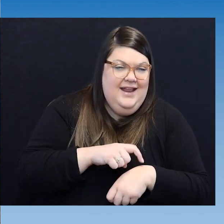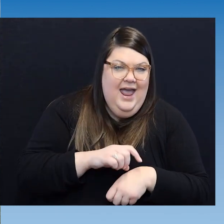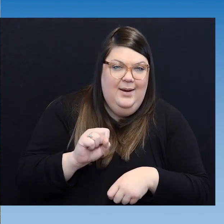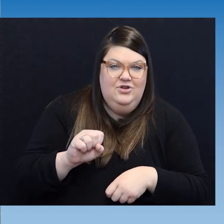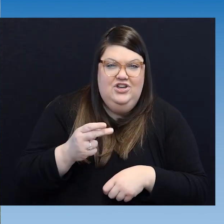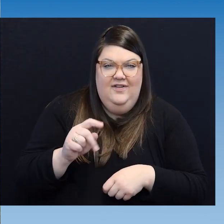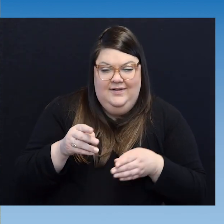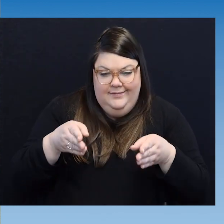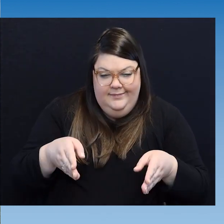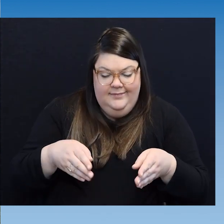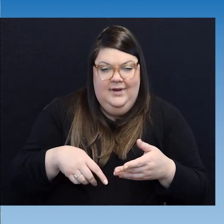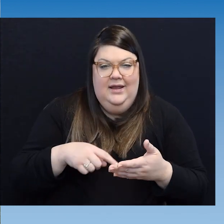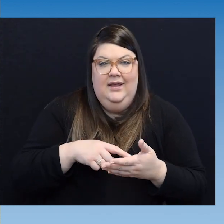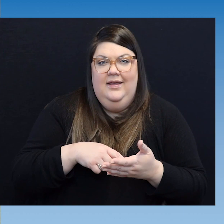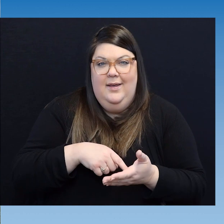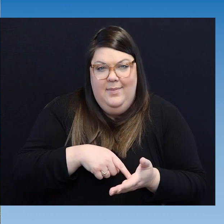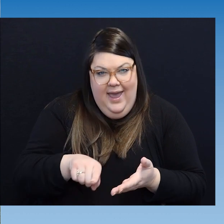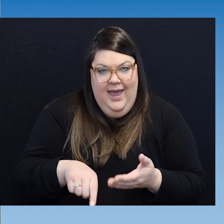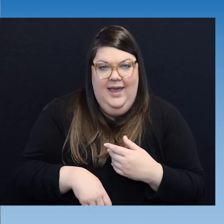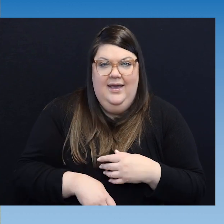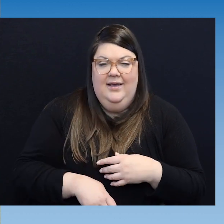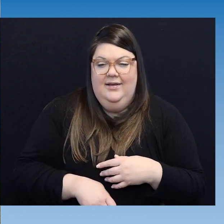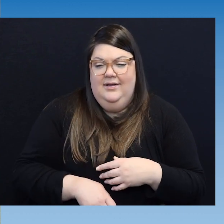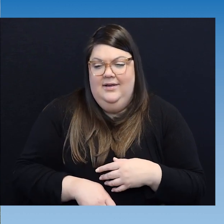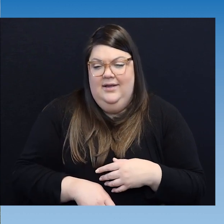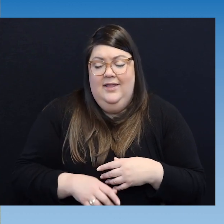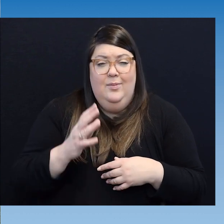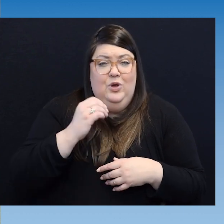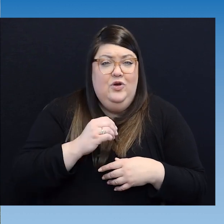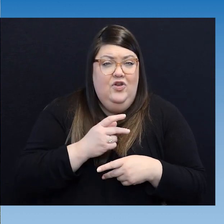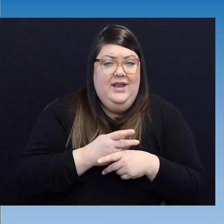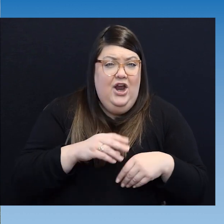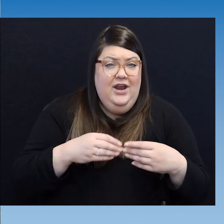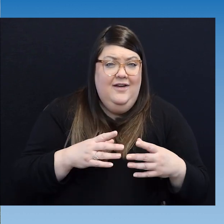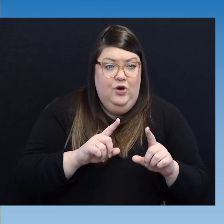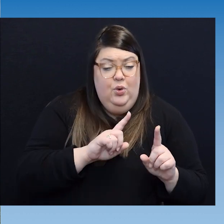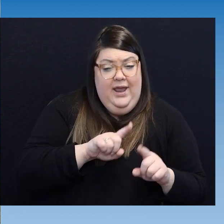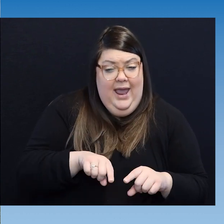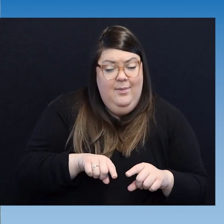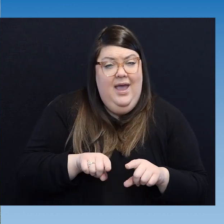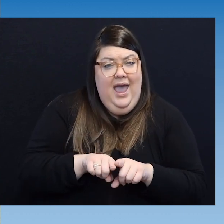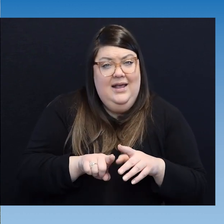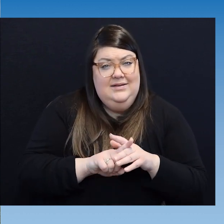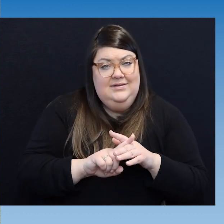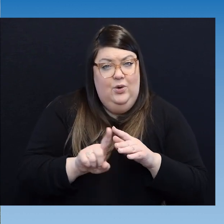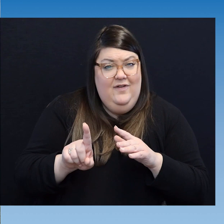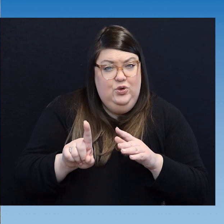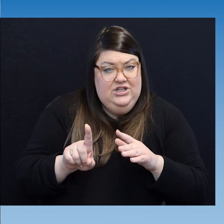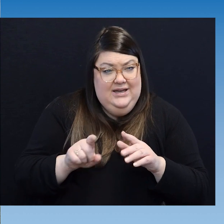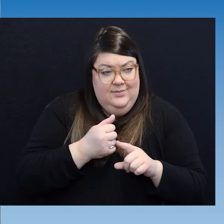beautiful caregiver who had come here as a refugee and worked as a caregiver and was very gifted caregiver, you